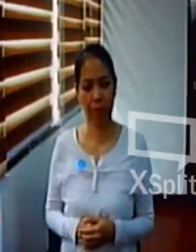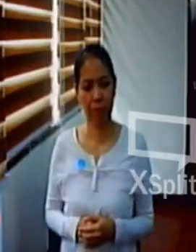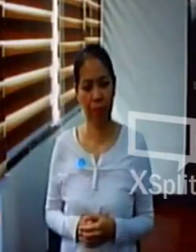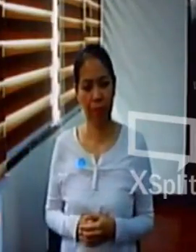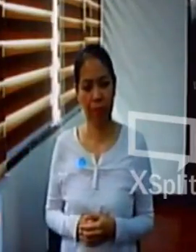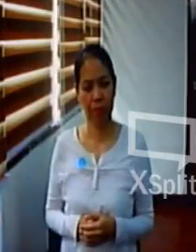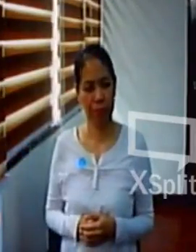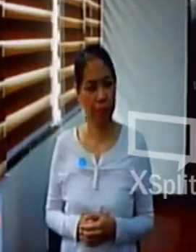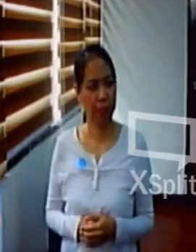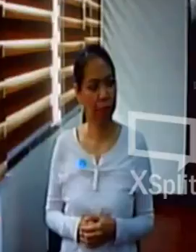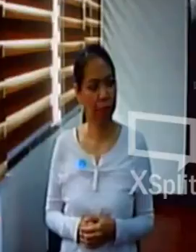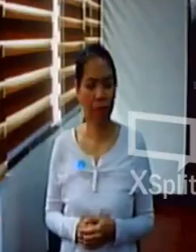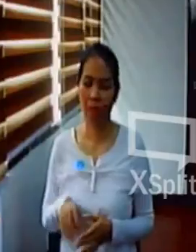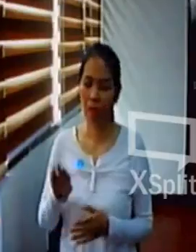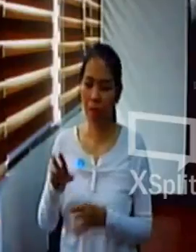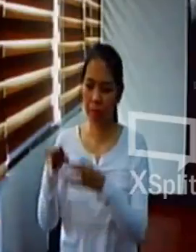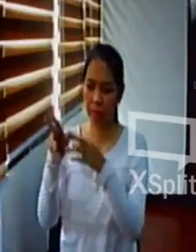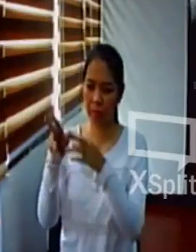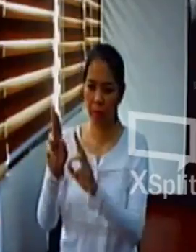Yes, Counsel. Your Honors,